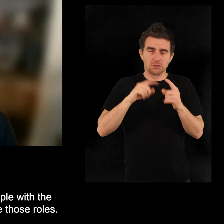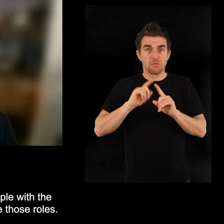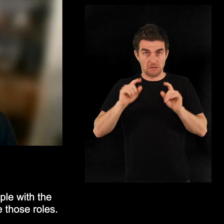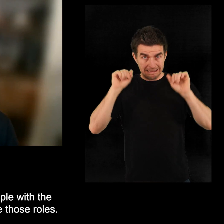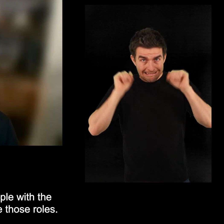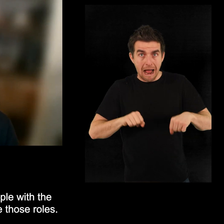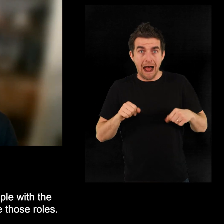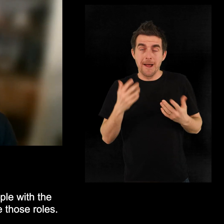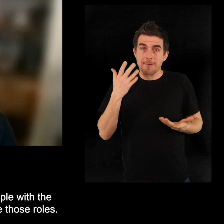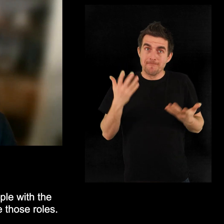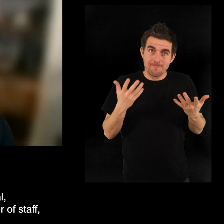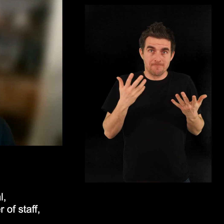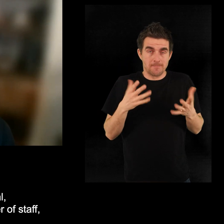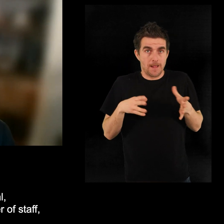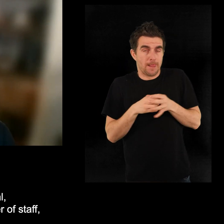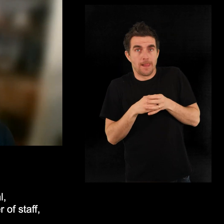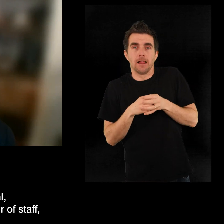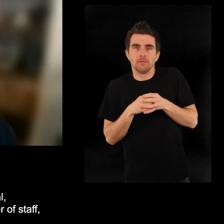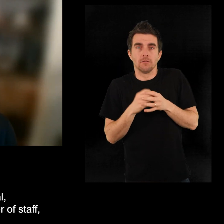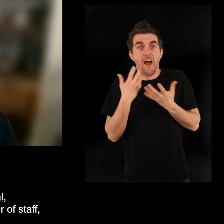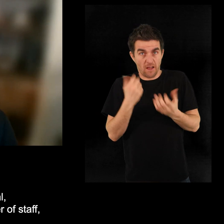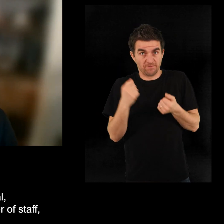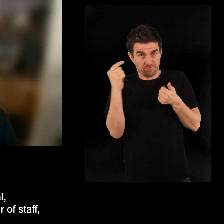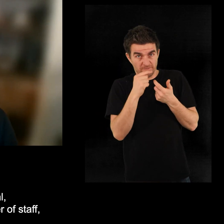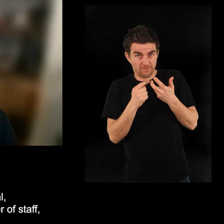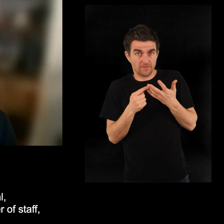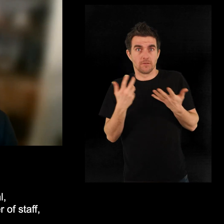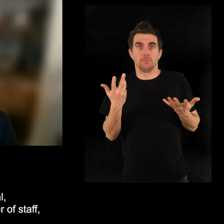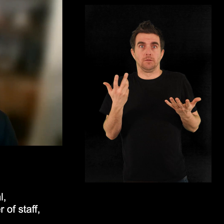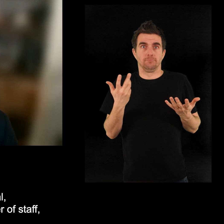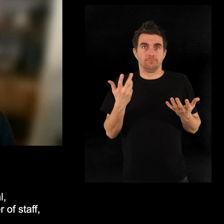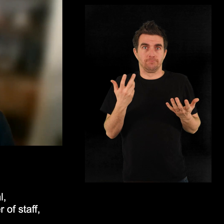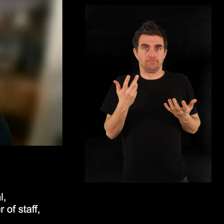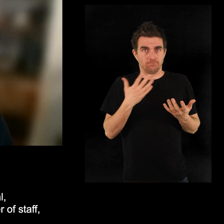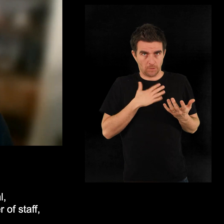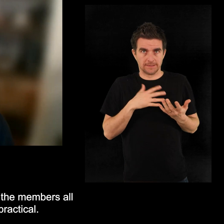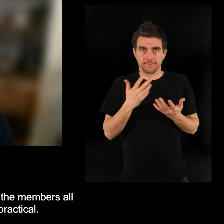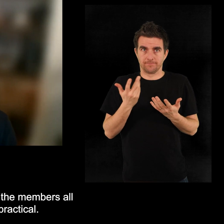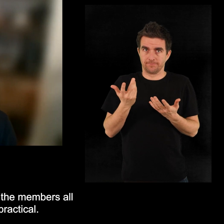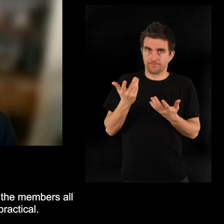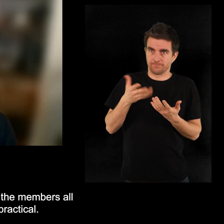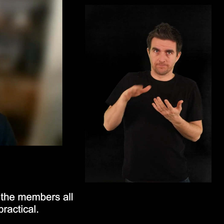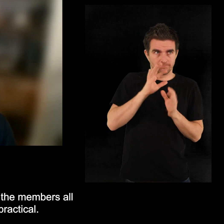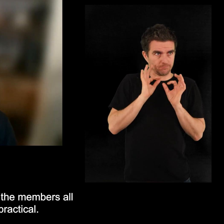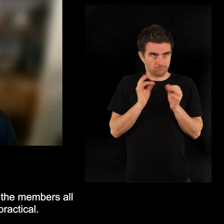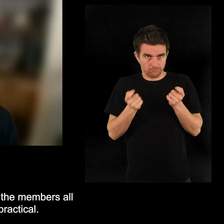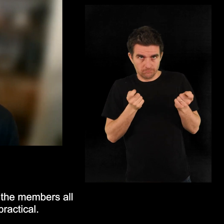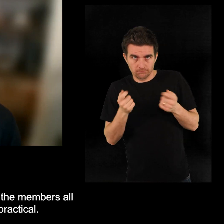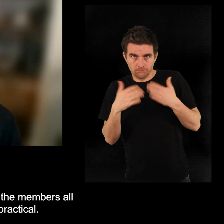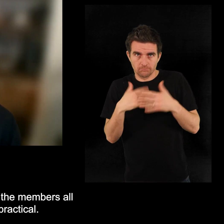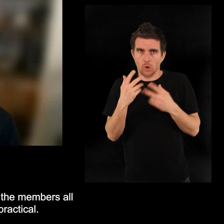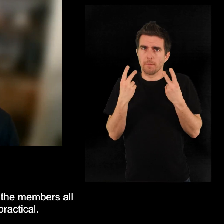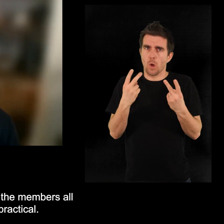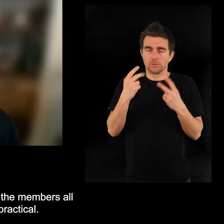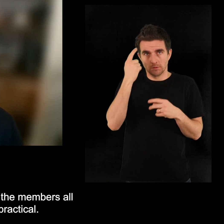able to take those roles. In theory, each elected official and paid and unpaid member of staff should be accountable to all the members